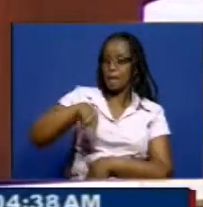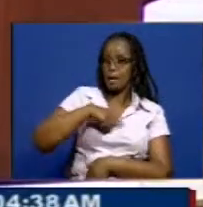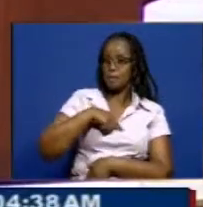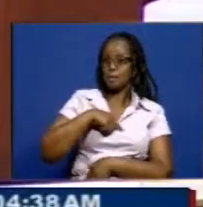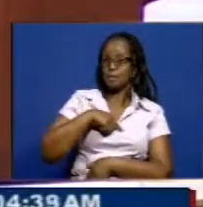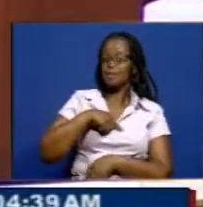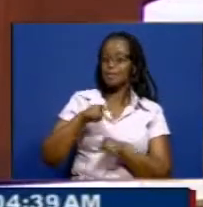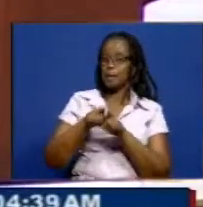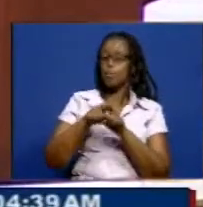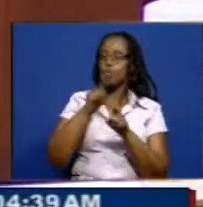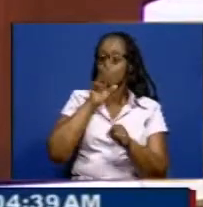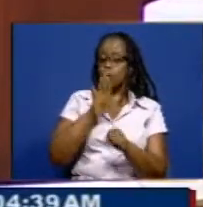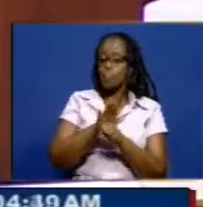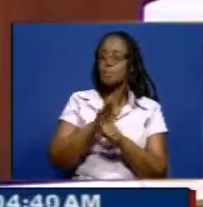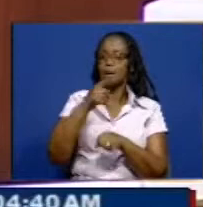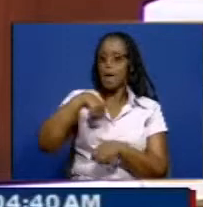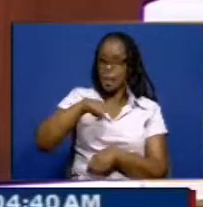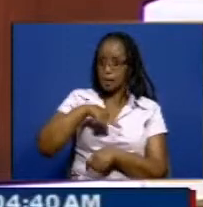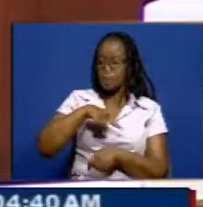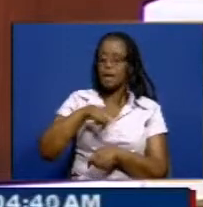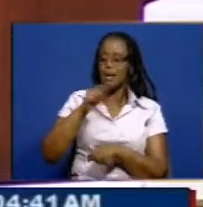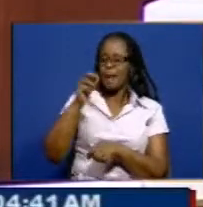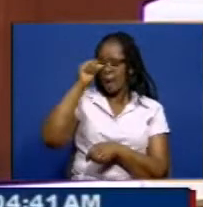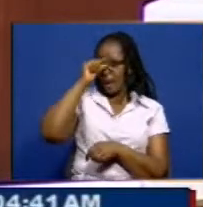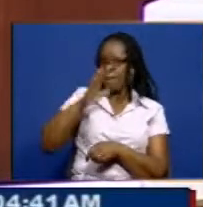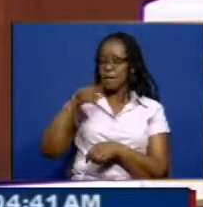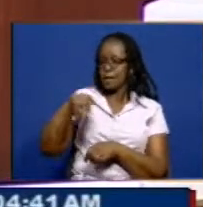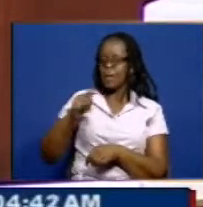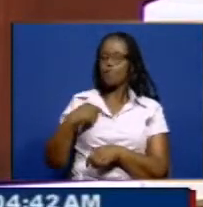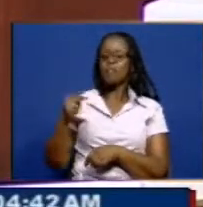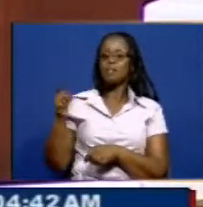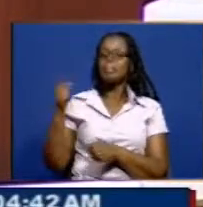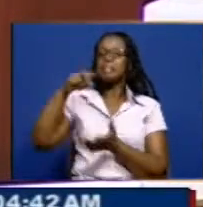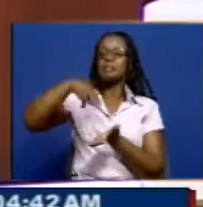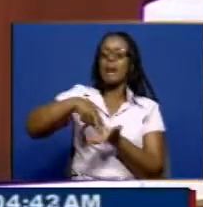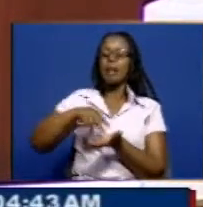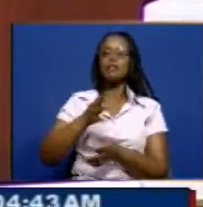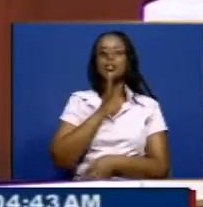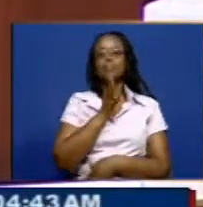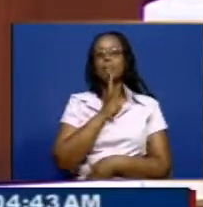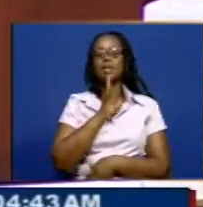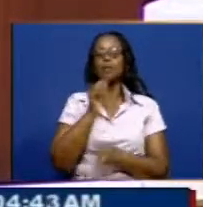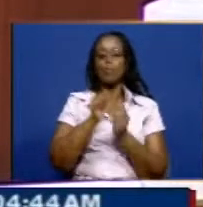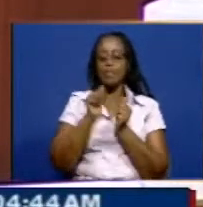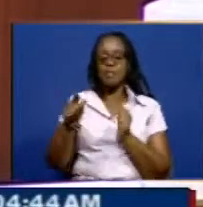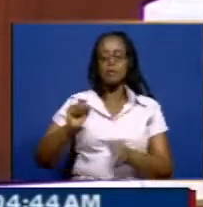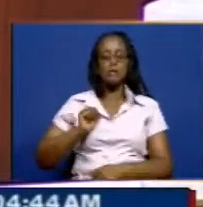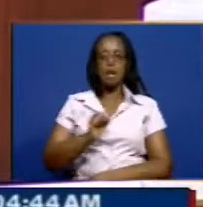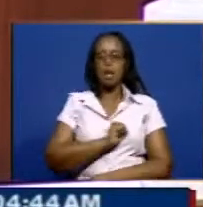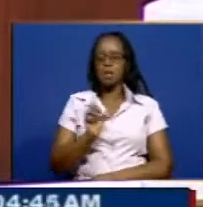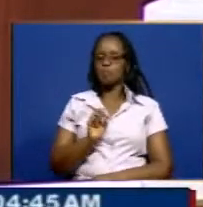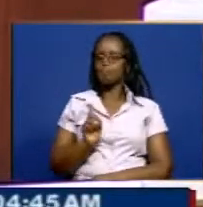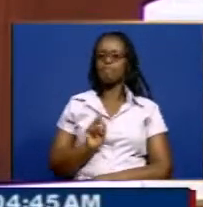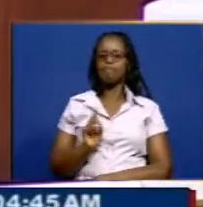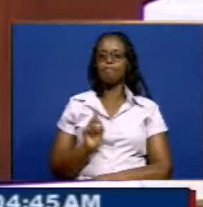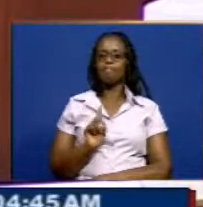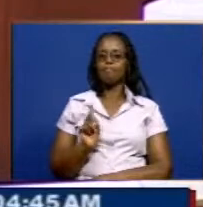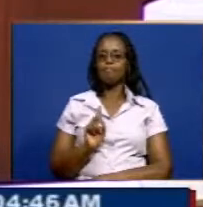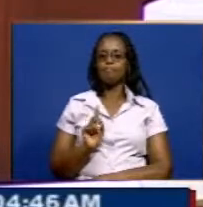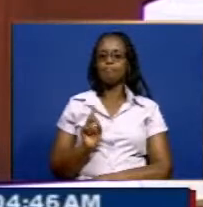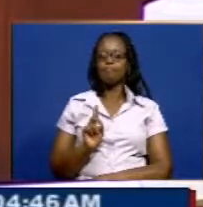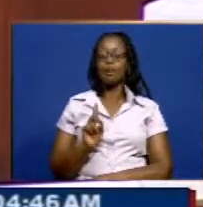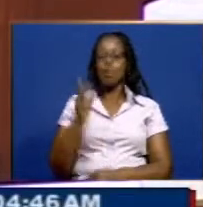undertaking that he cannot address this Senate in any capacity, having elected not to be a